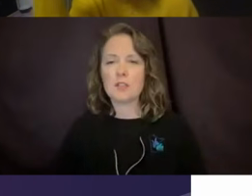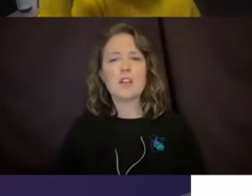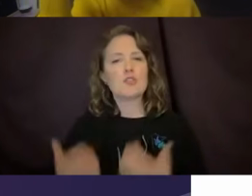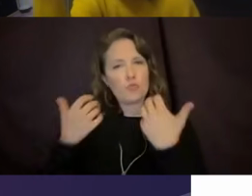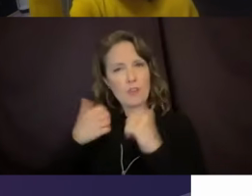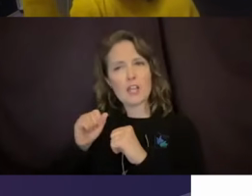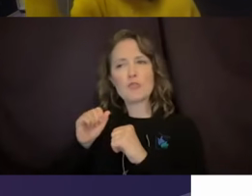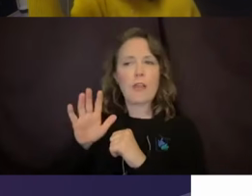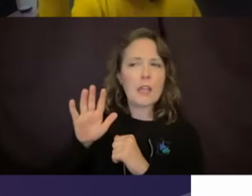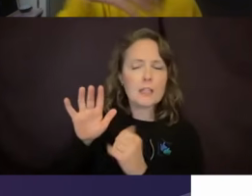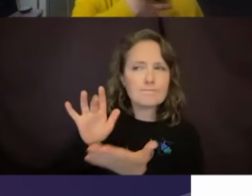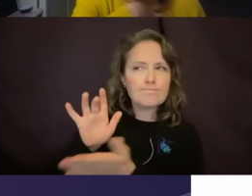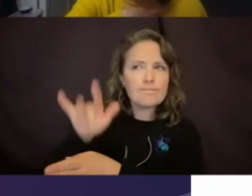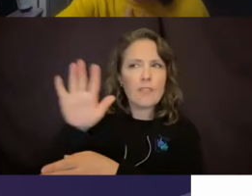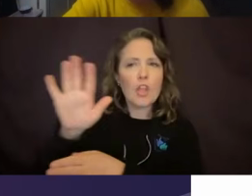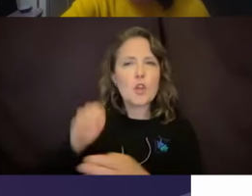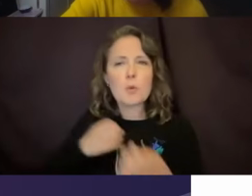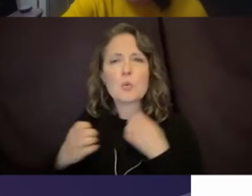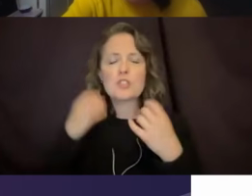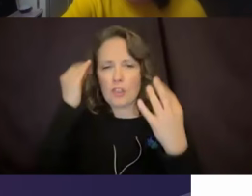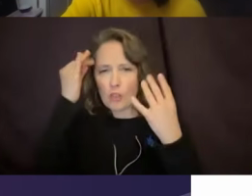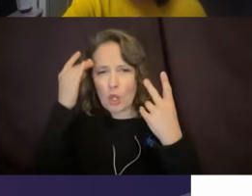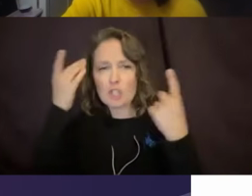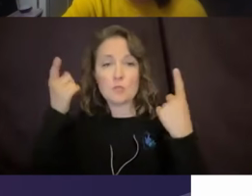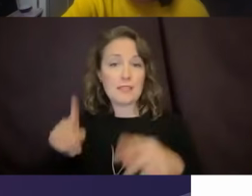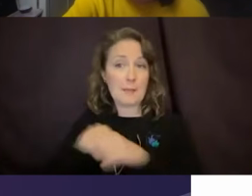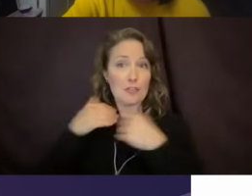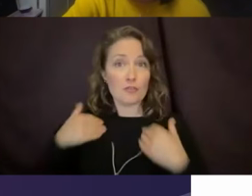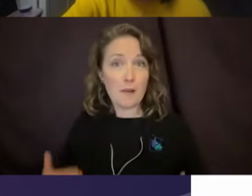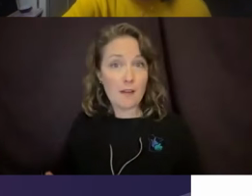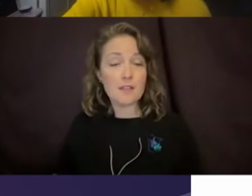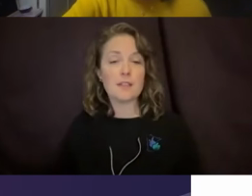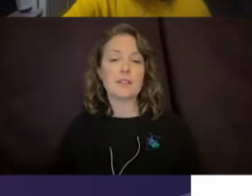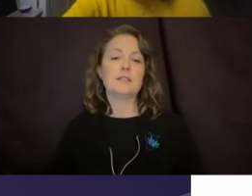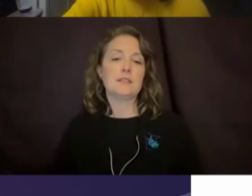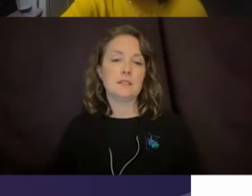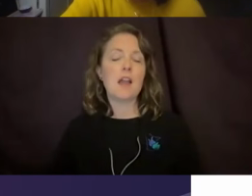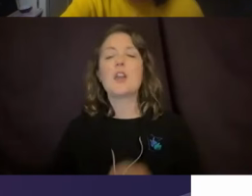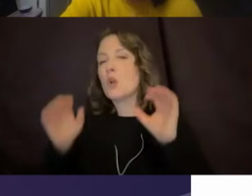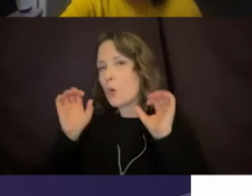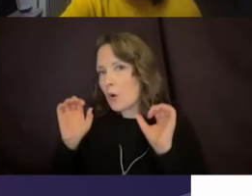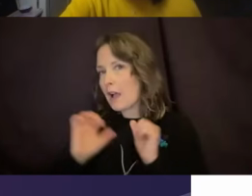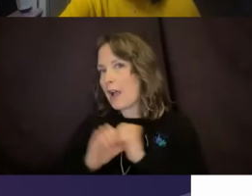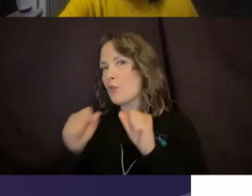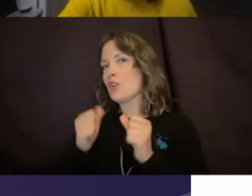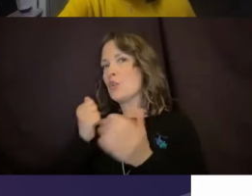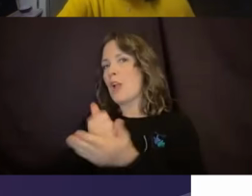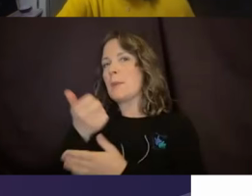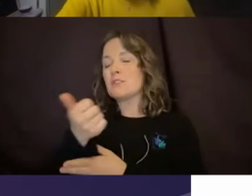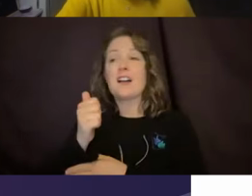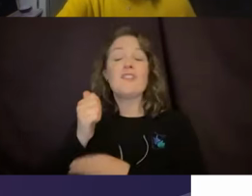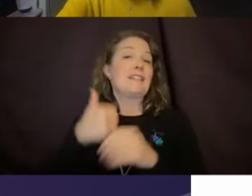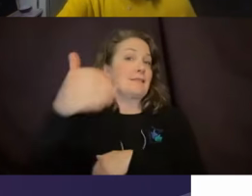the feelings, the thoughts, and what's going on in the body. What's something you can do to feel better next time when you're afraid? So,